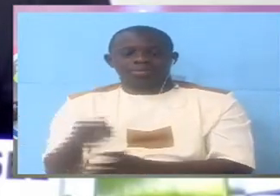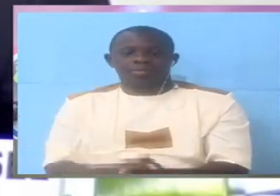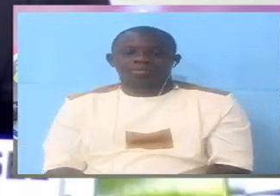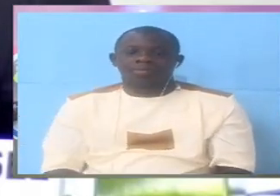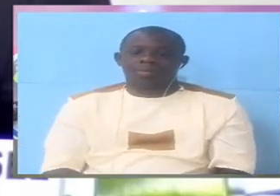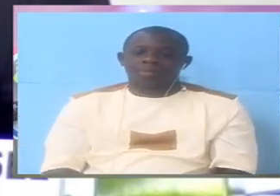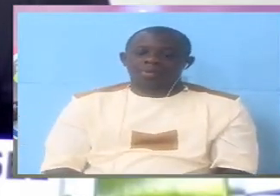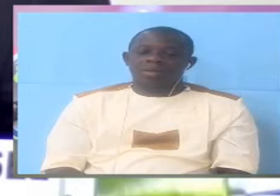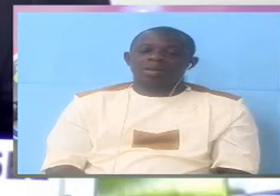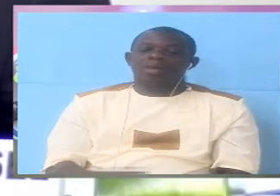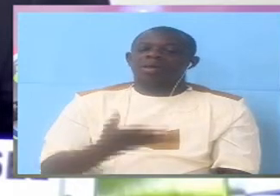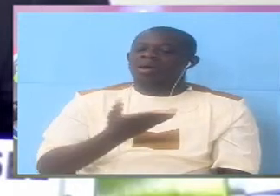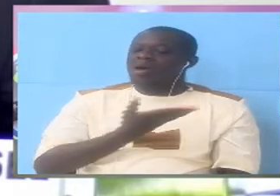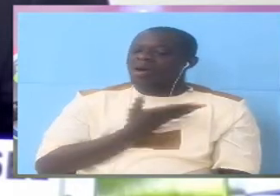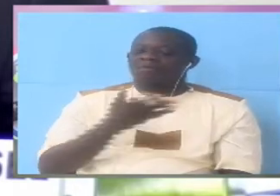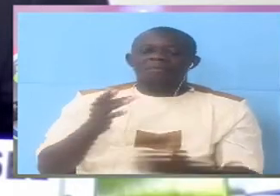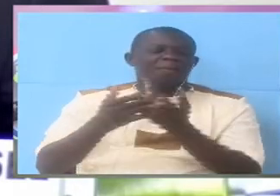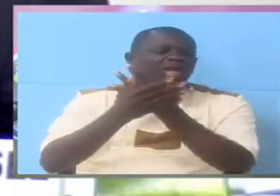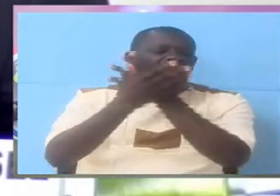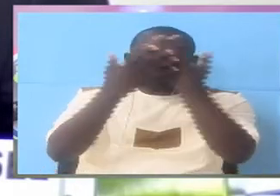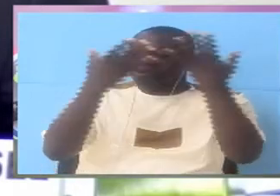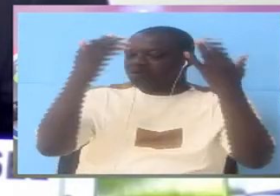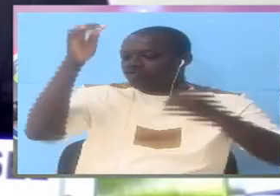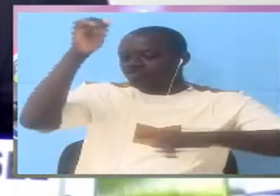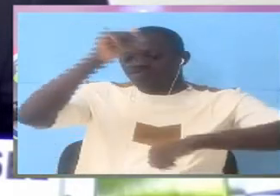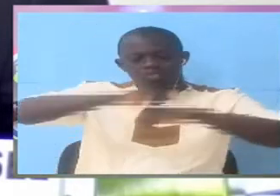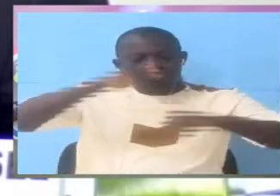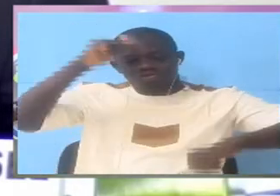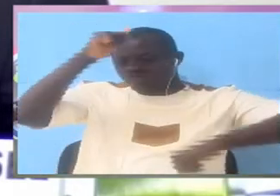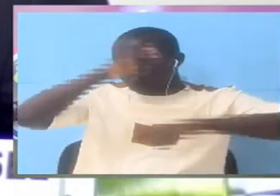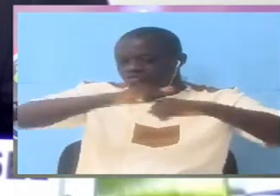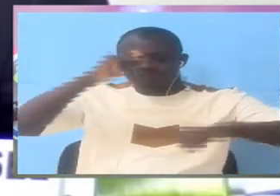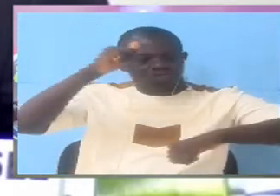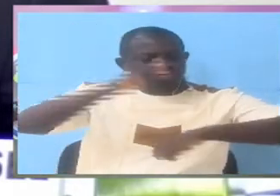was a lot of torturing going on.